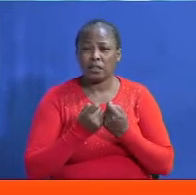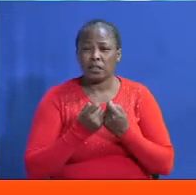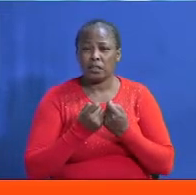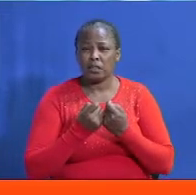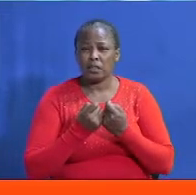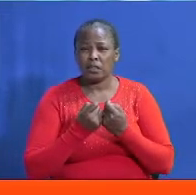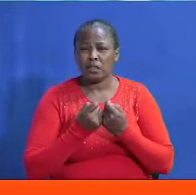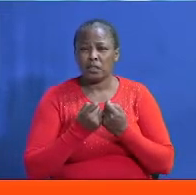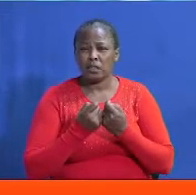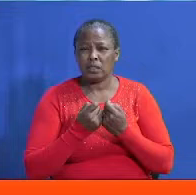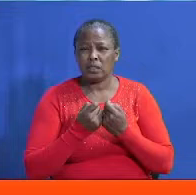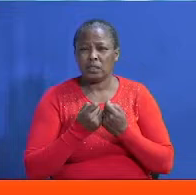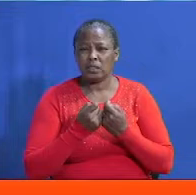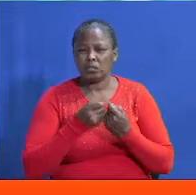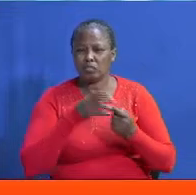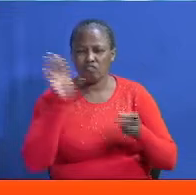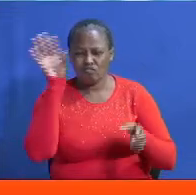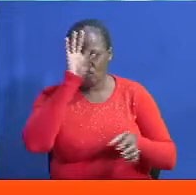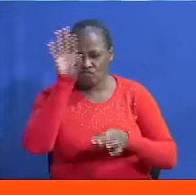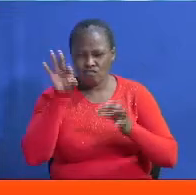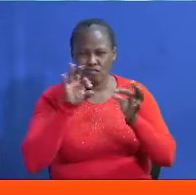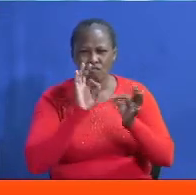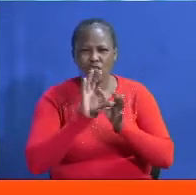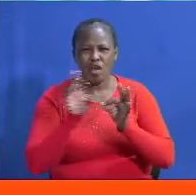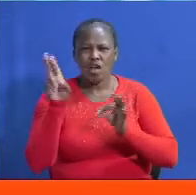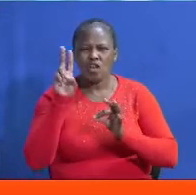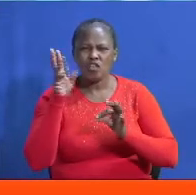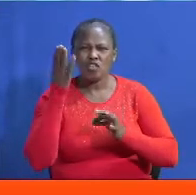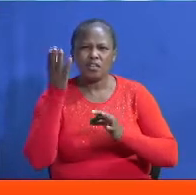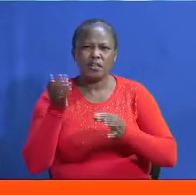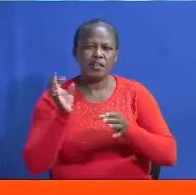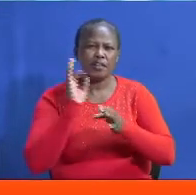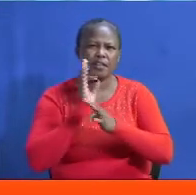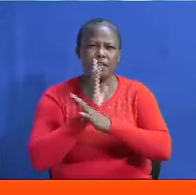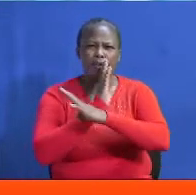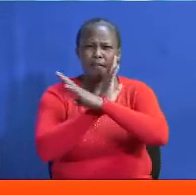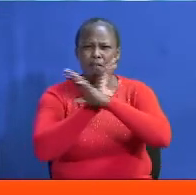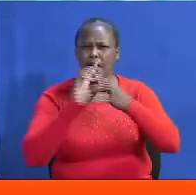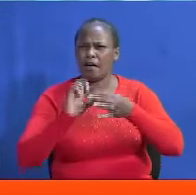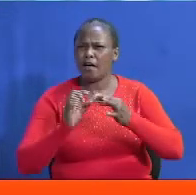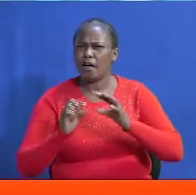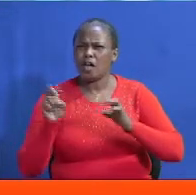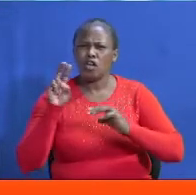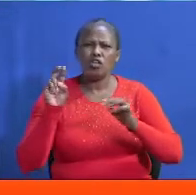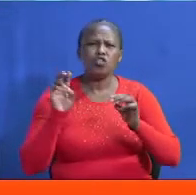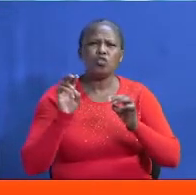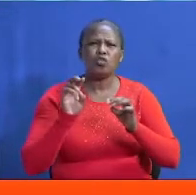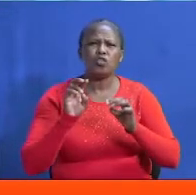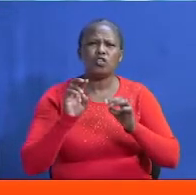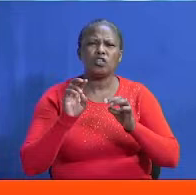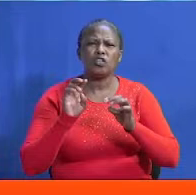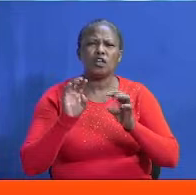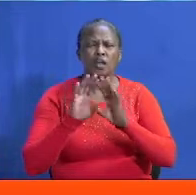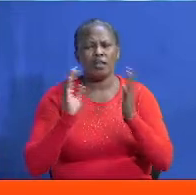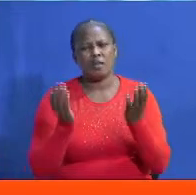is what is used to interact with the blockchain. Mm-hmm. So it's very scalable, and it is used worldwide. EOSIO blockchain. I